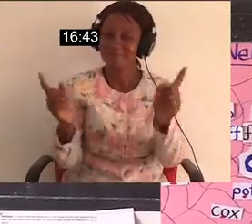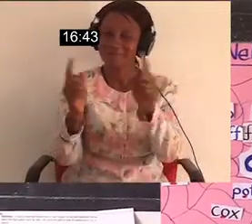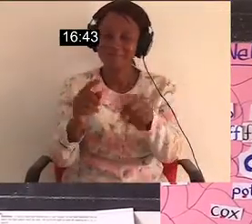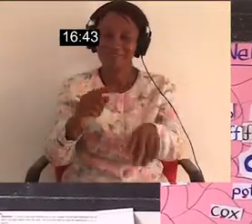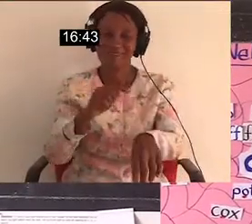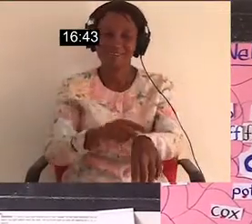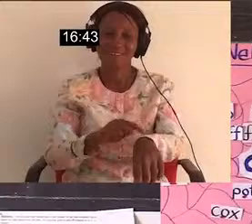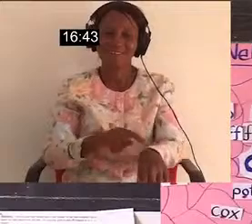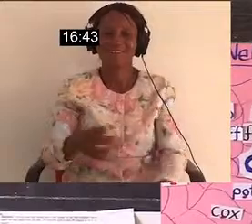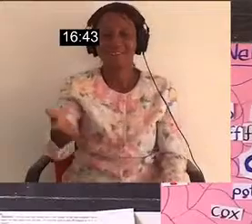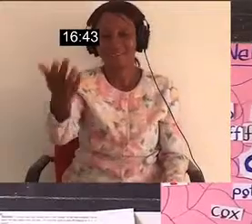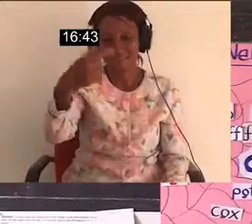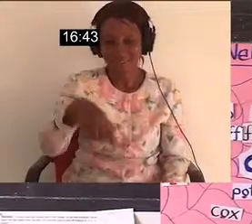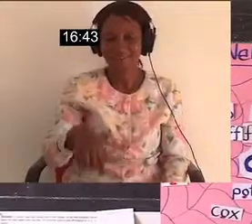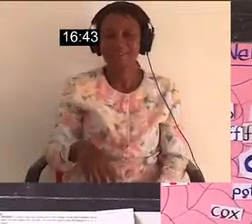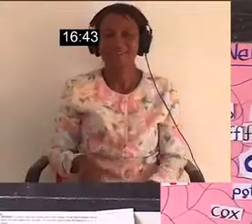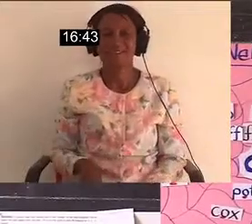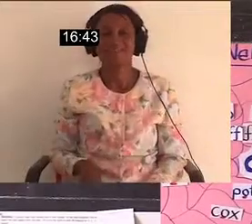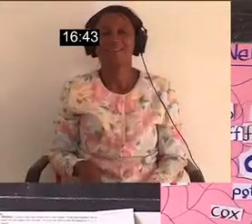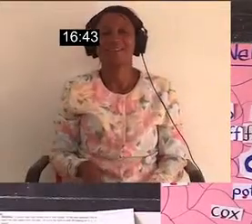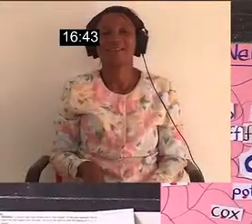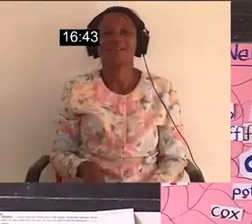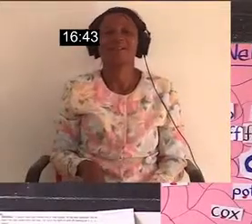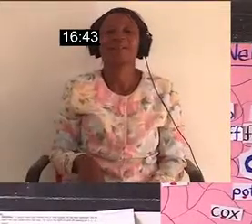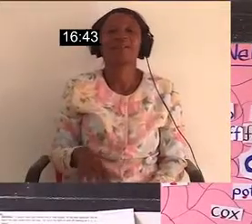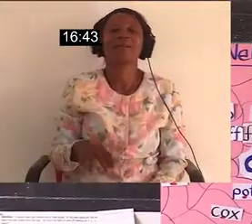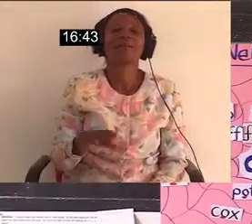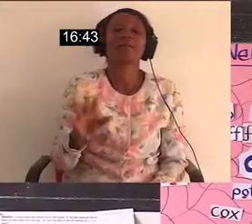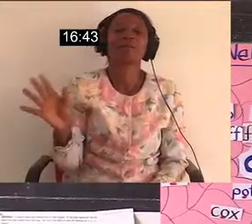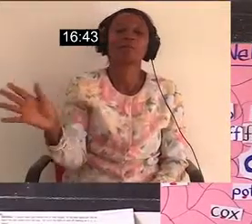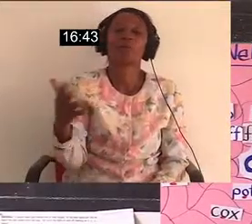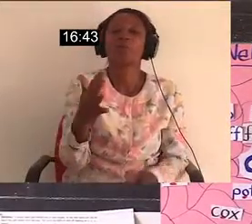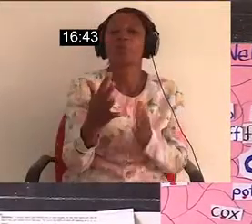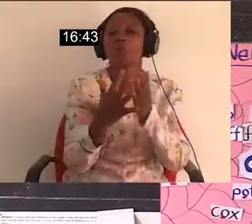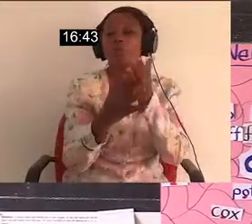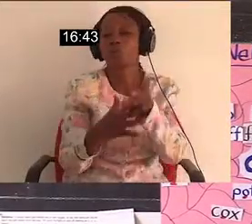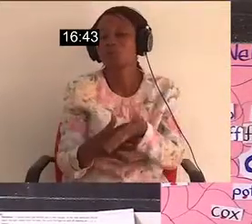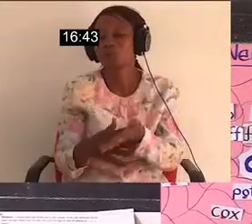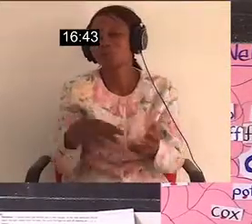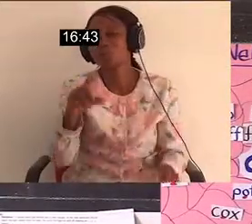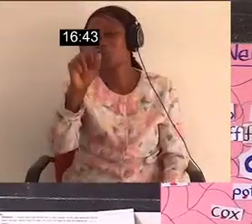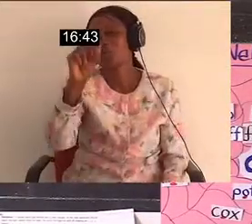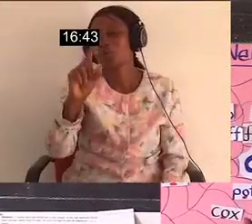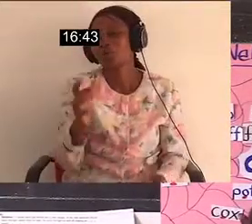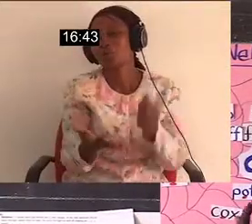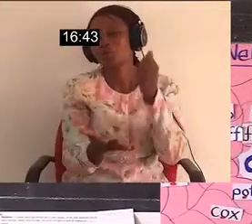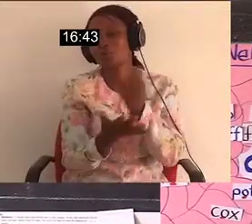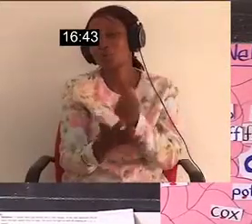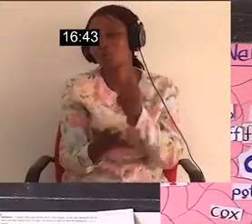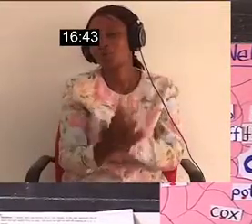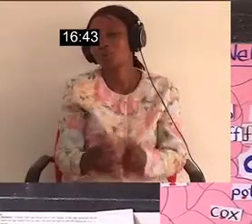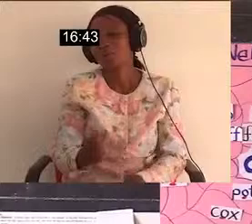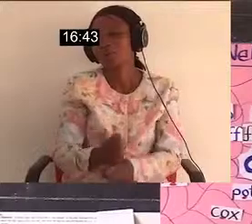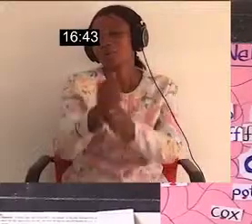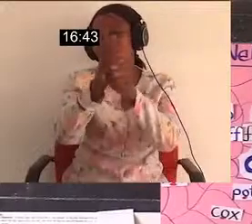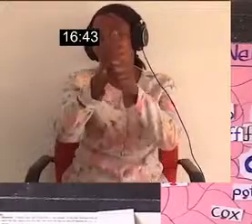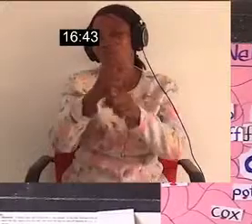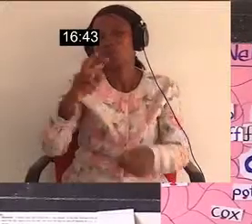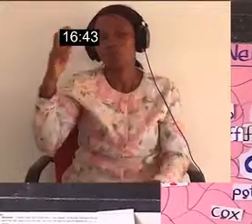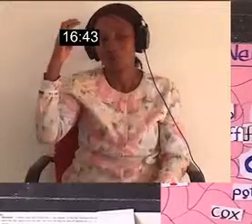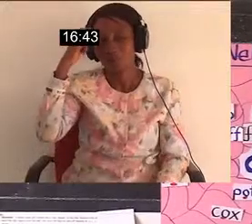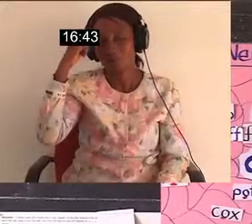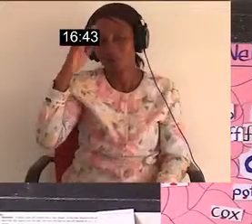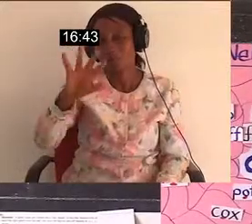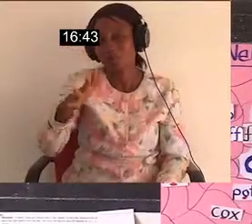again, maybe very soon, but I said, go through your word bank and be able to see whether you realize